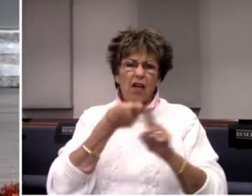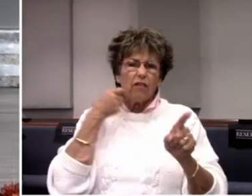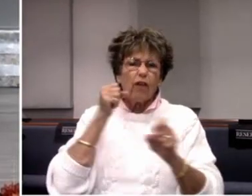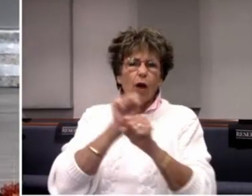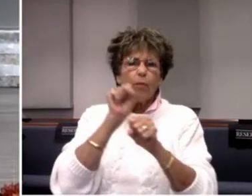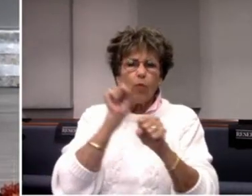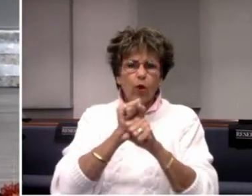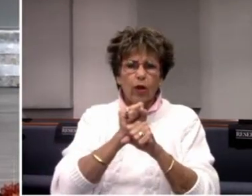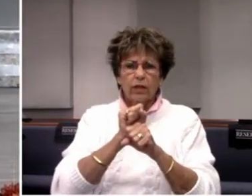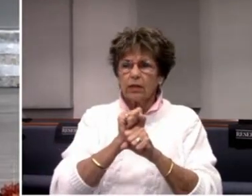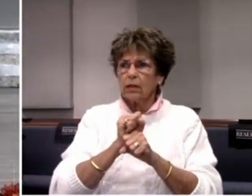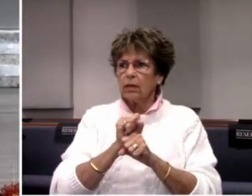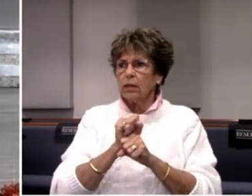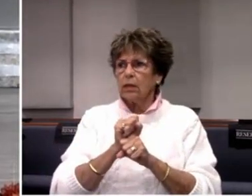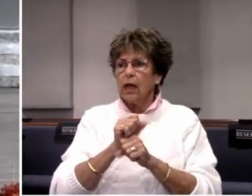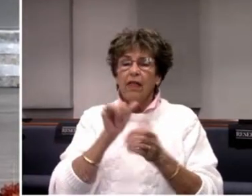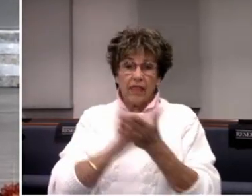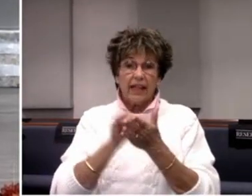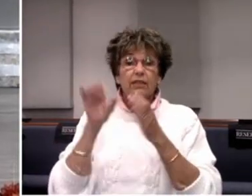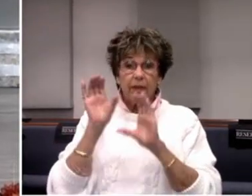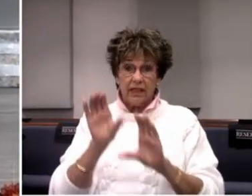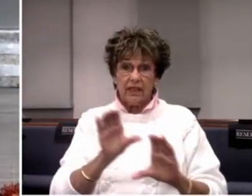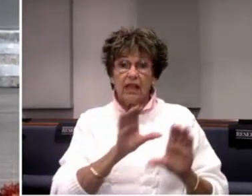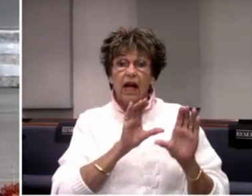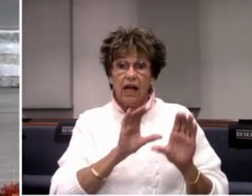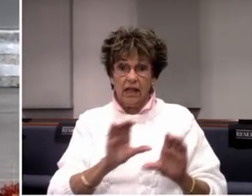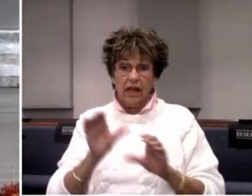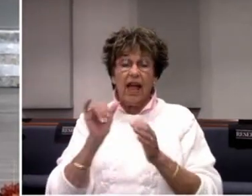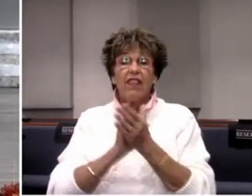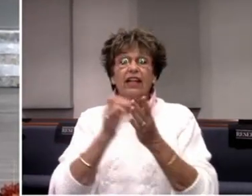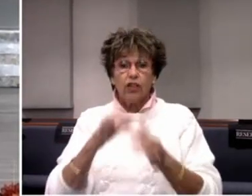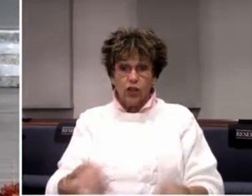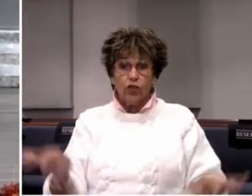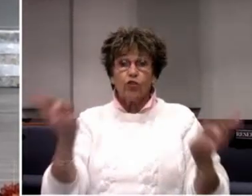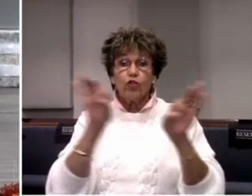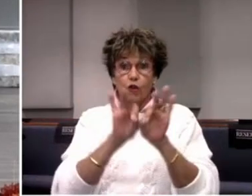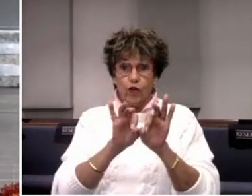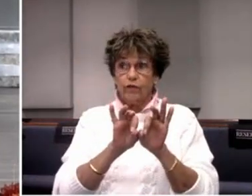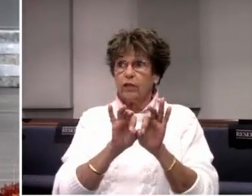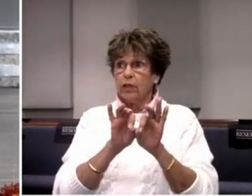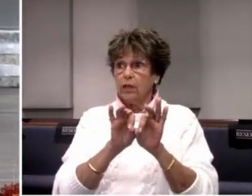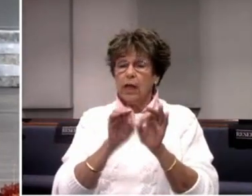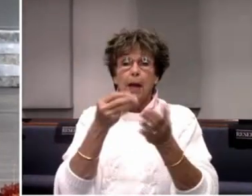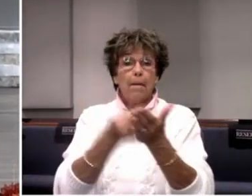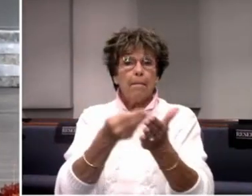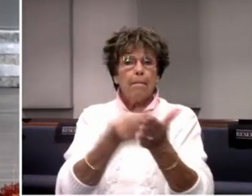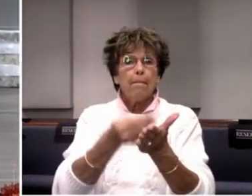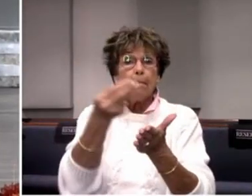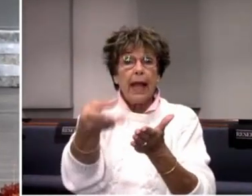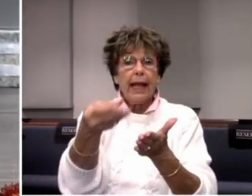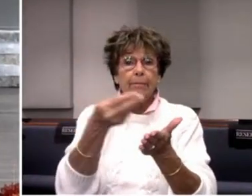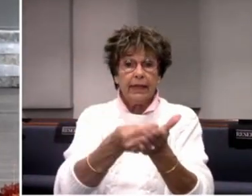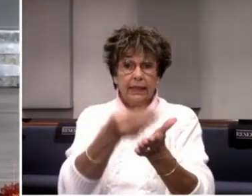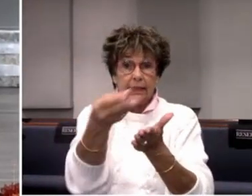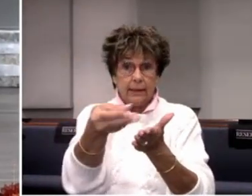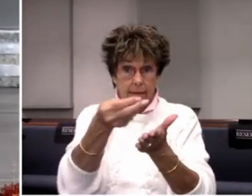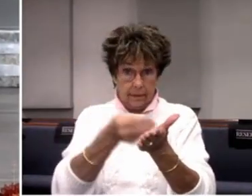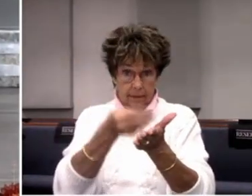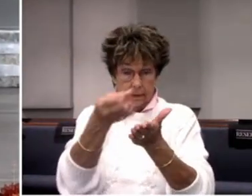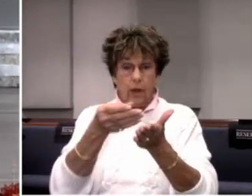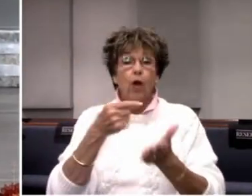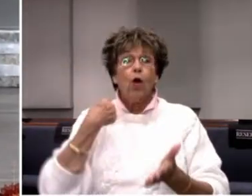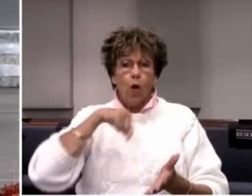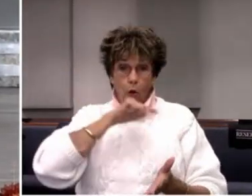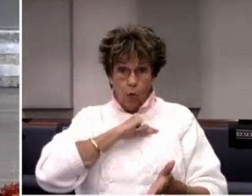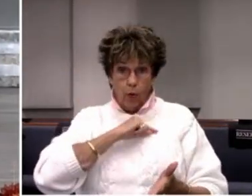of work that has been done that deserves payment, right? We